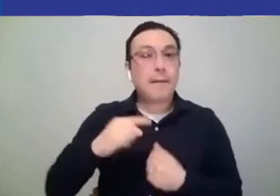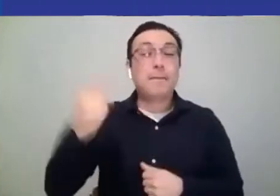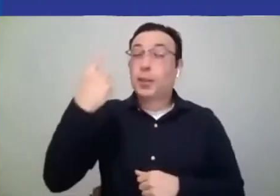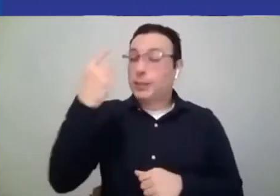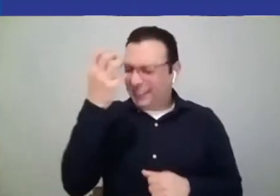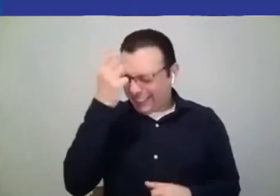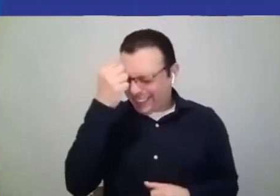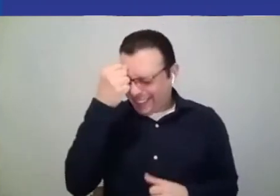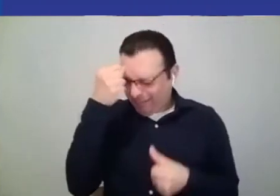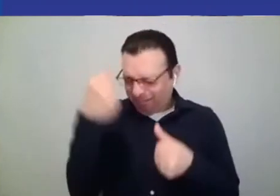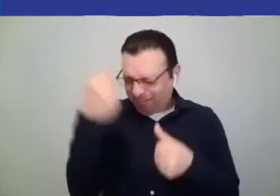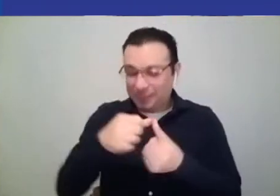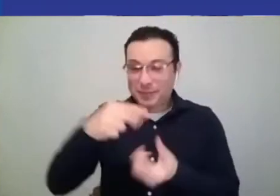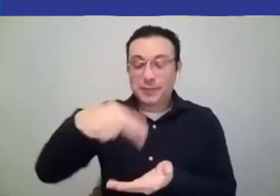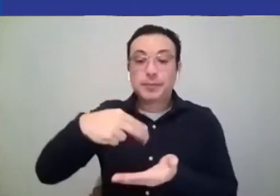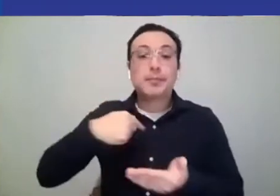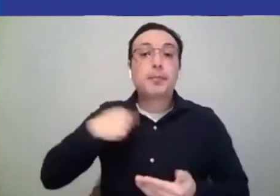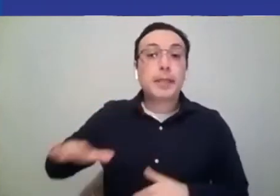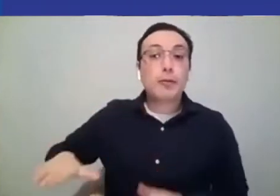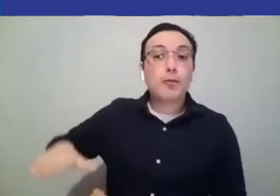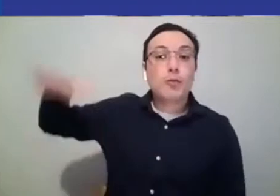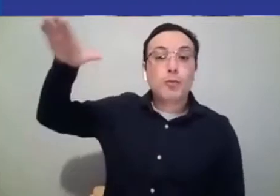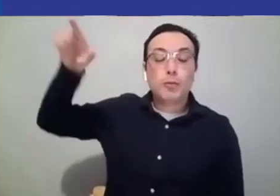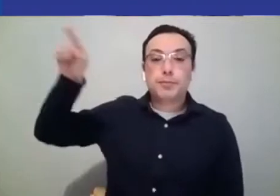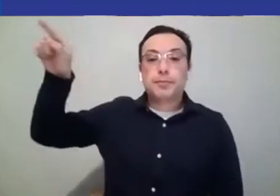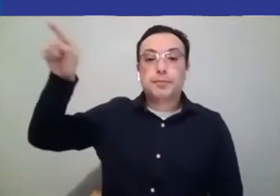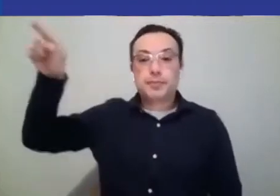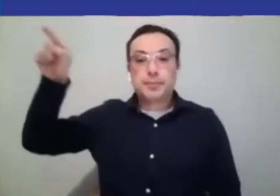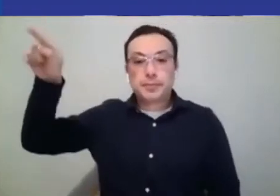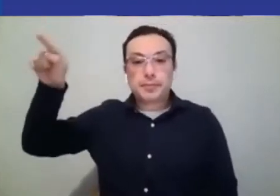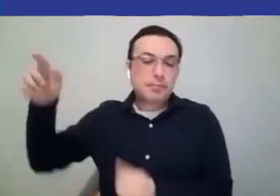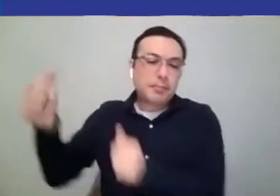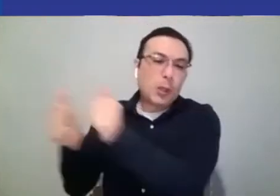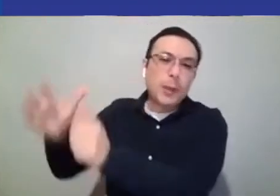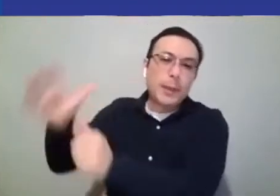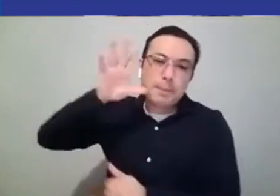first memories of dance are, growing up